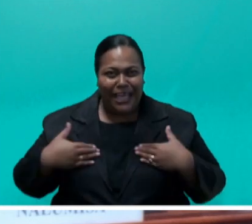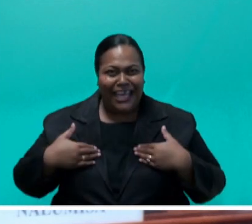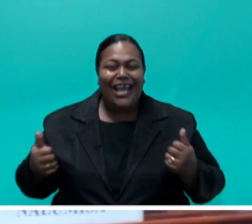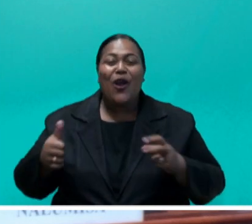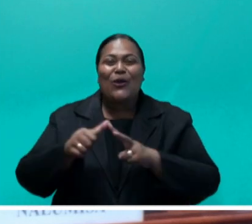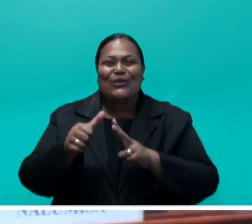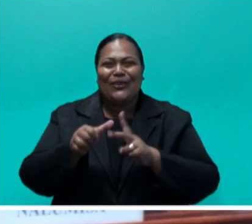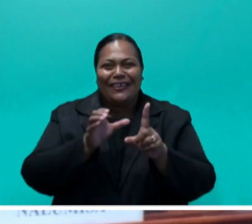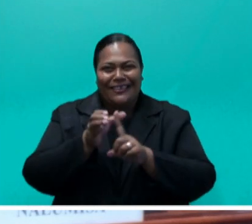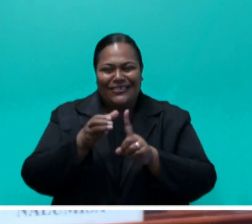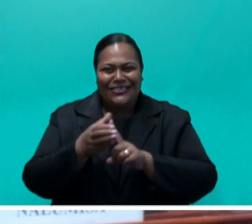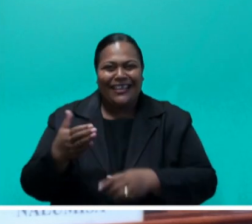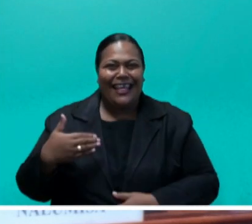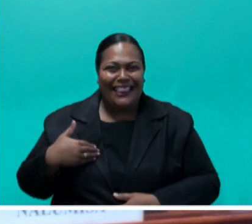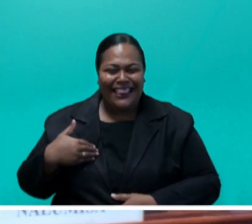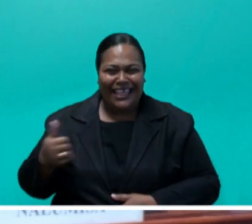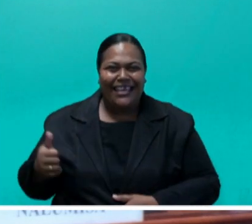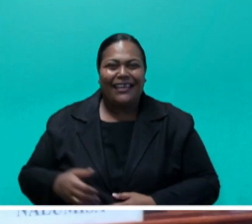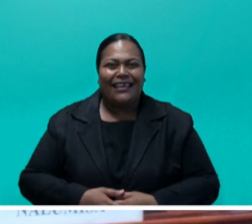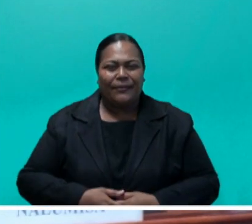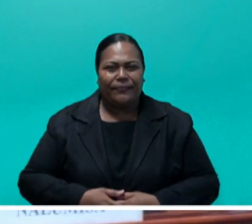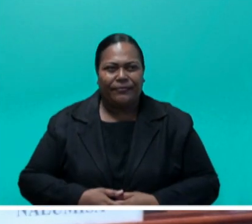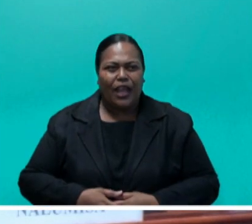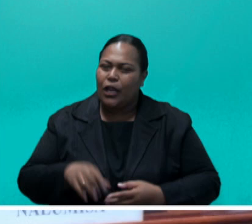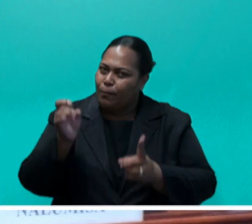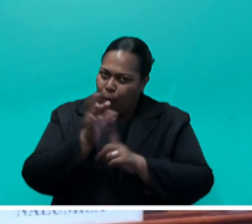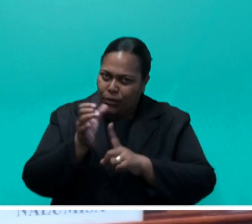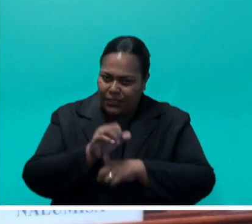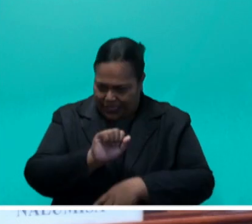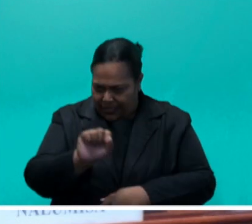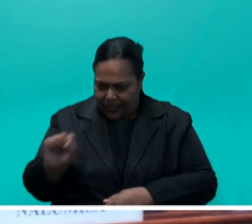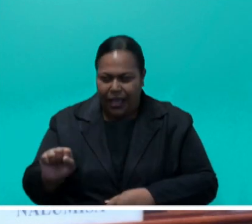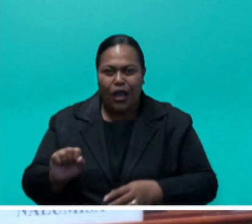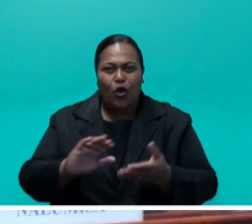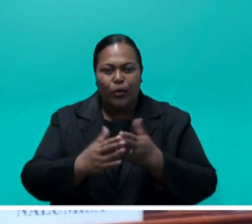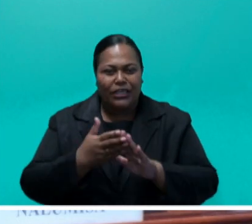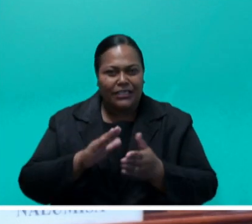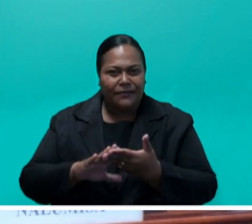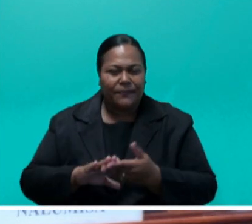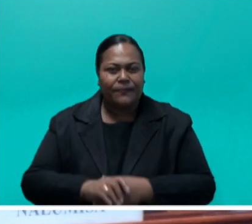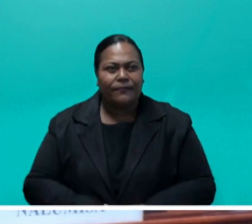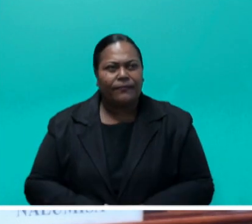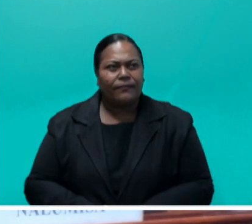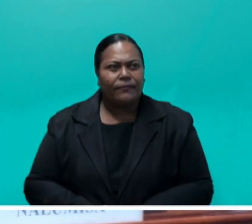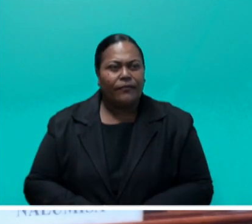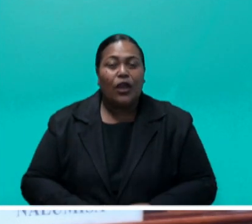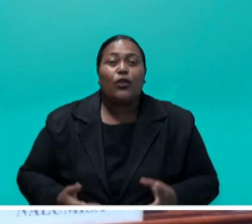culture of health and vitality within their communities. Whether through